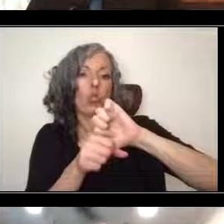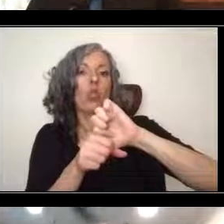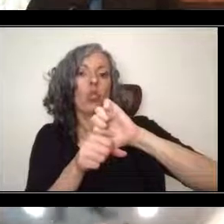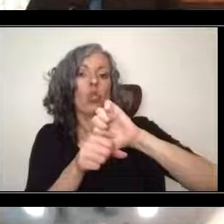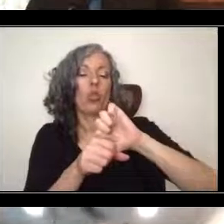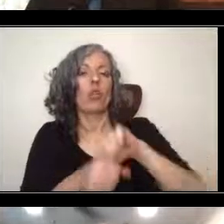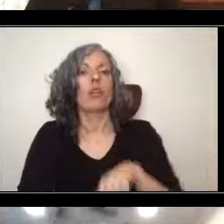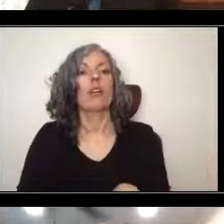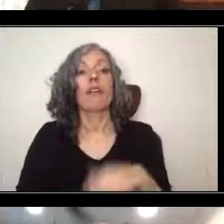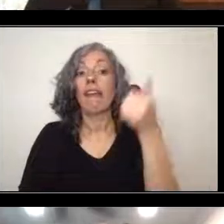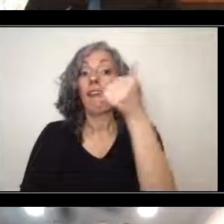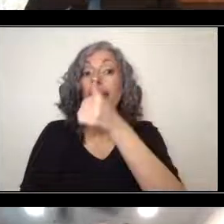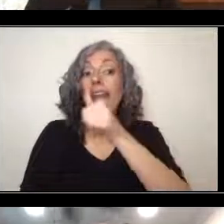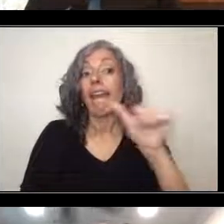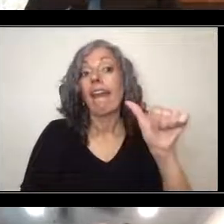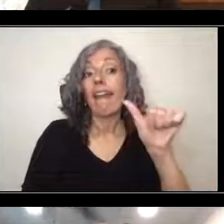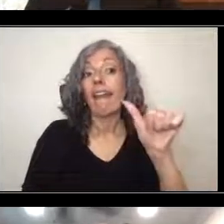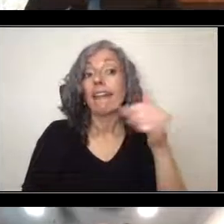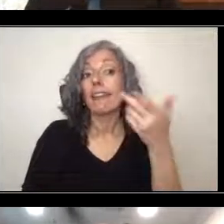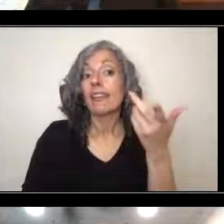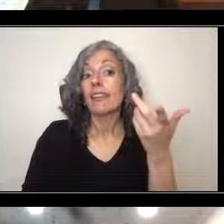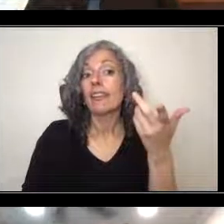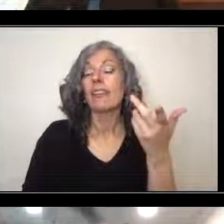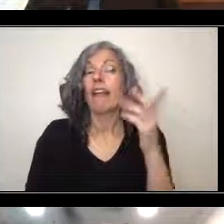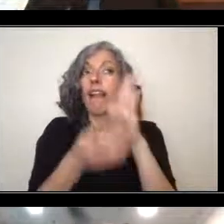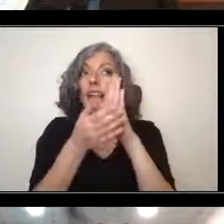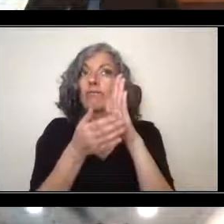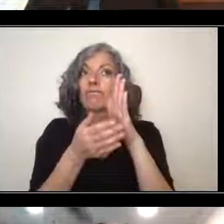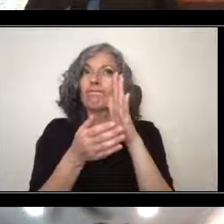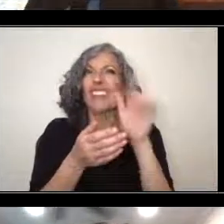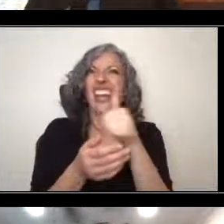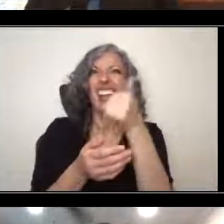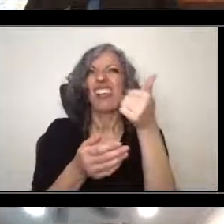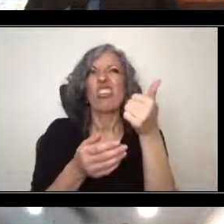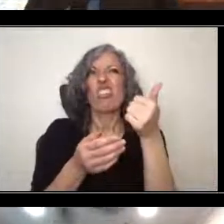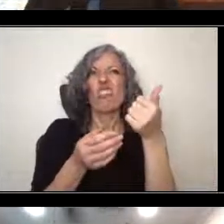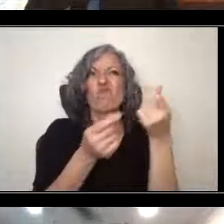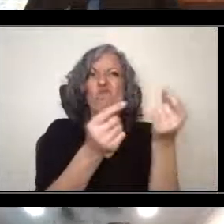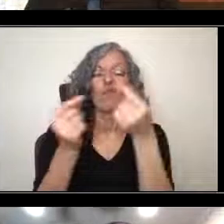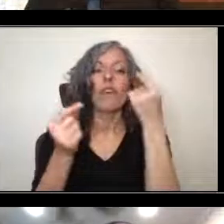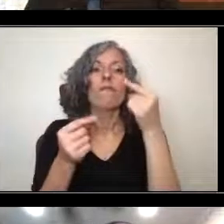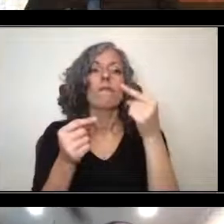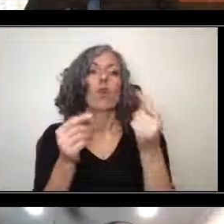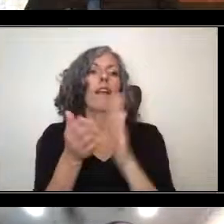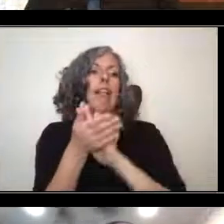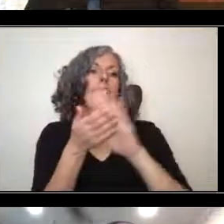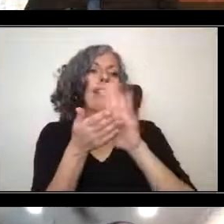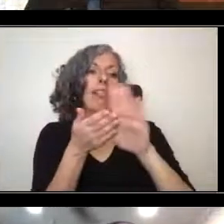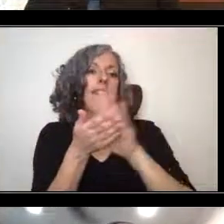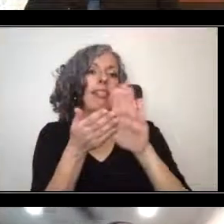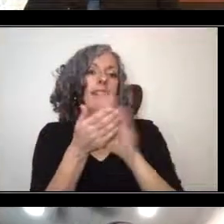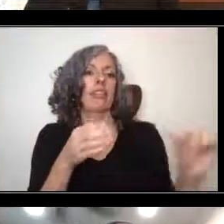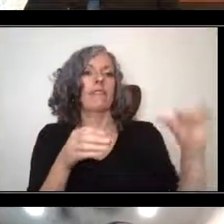any active pursuit on cleaner jet fuels and infrastructure to support the fueling.